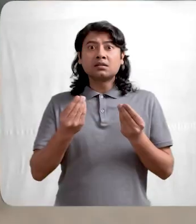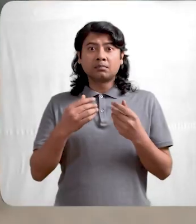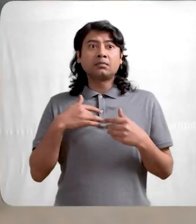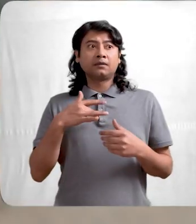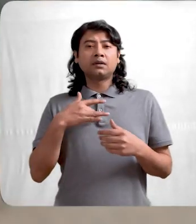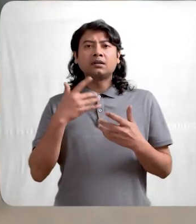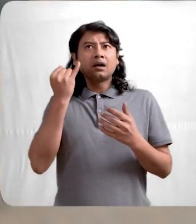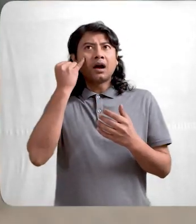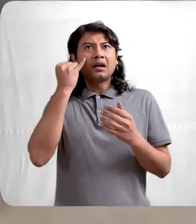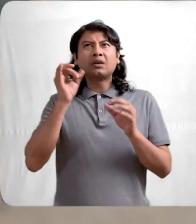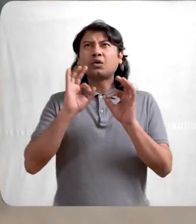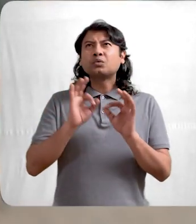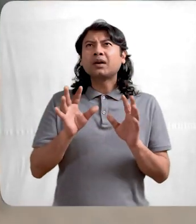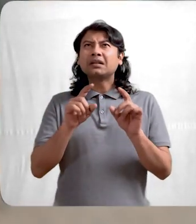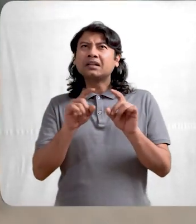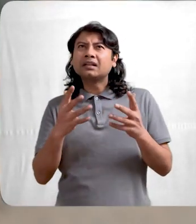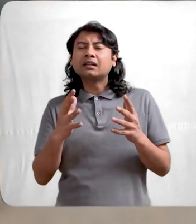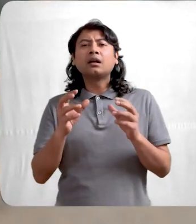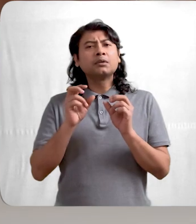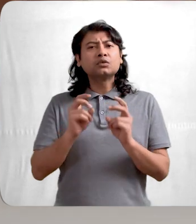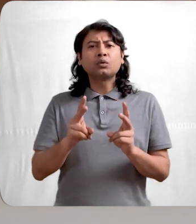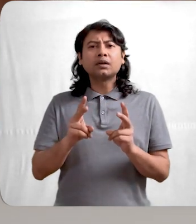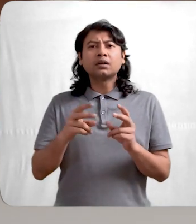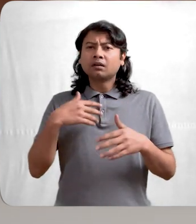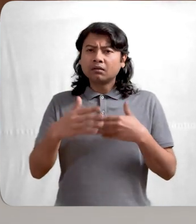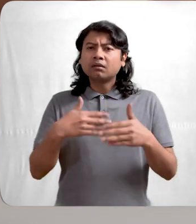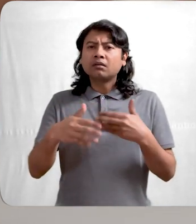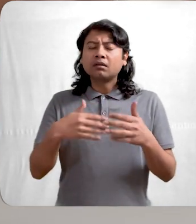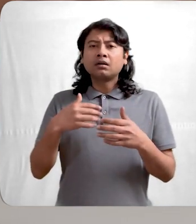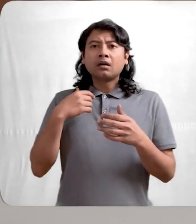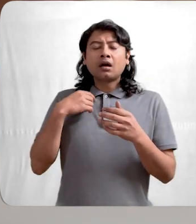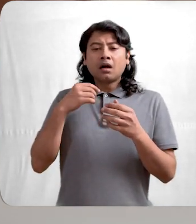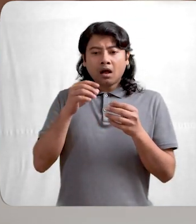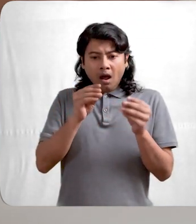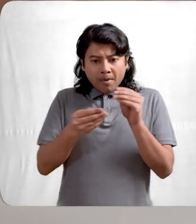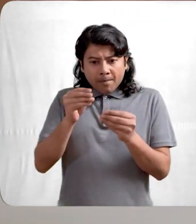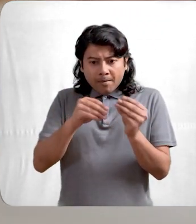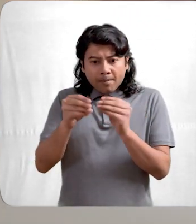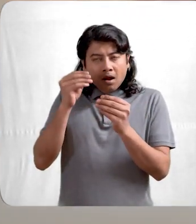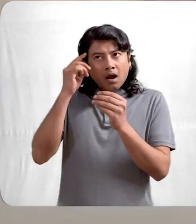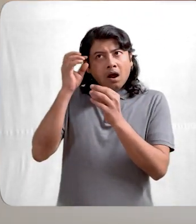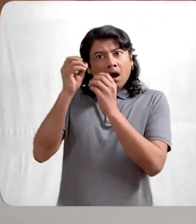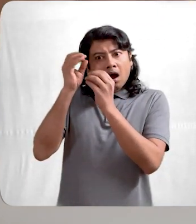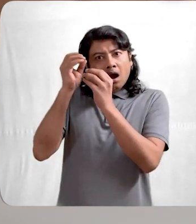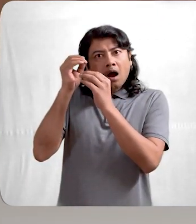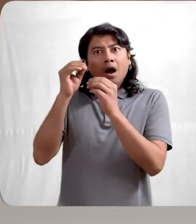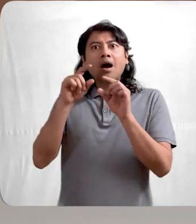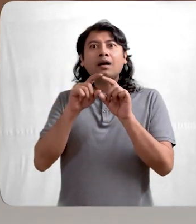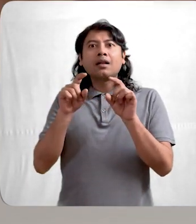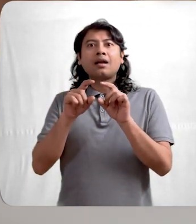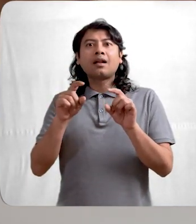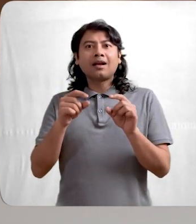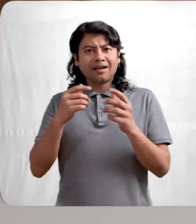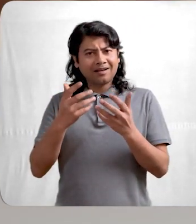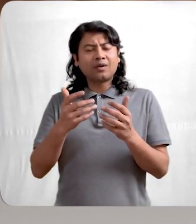So sometimes you don't have all the ideas in place. As you go, there is a word called making as thinking. So as you're making,